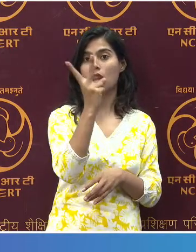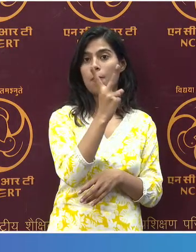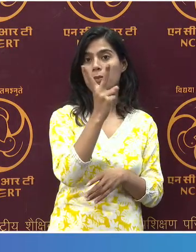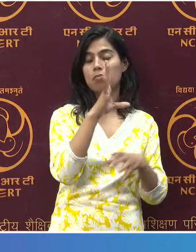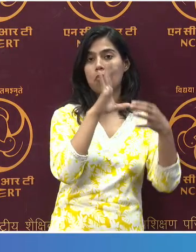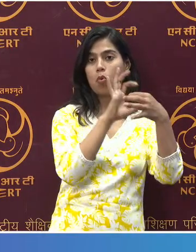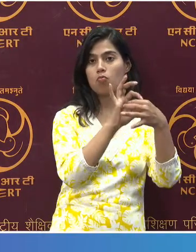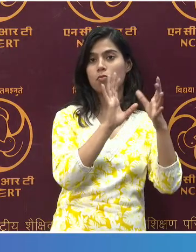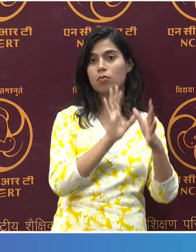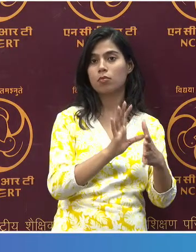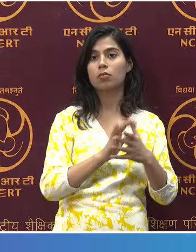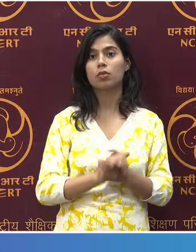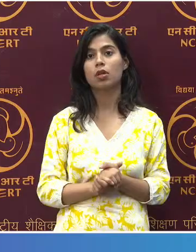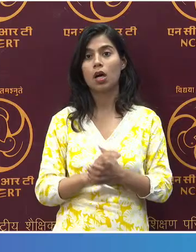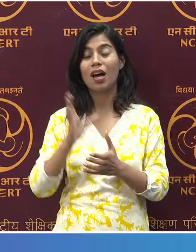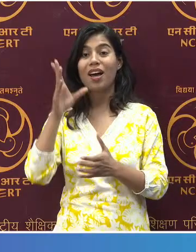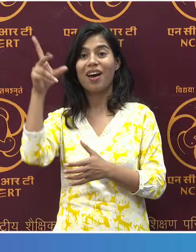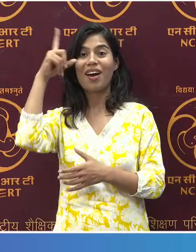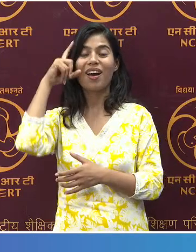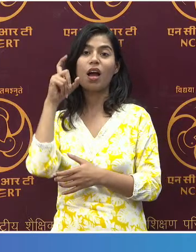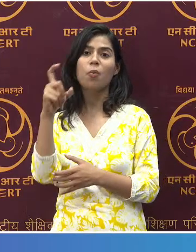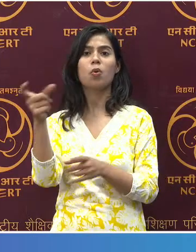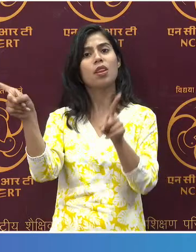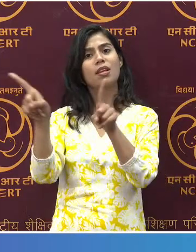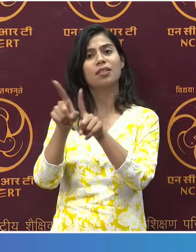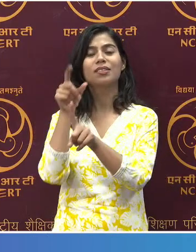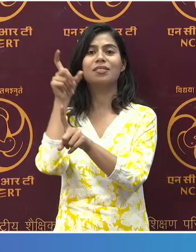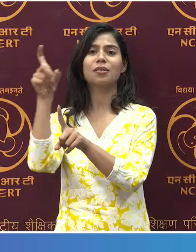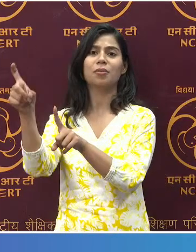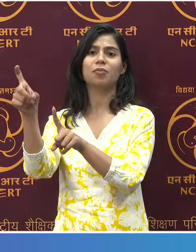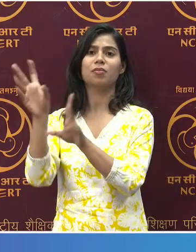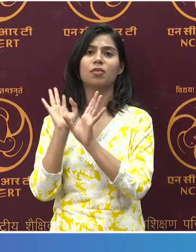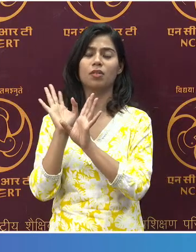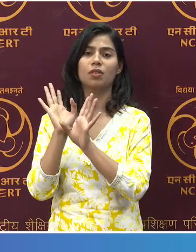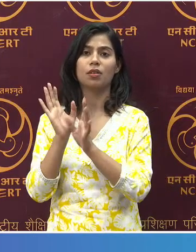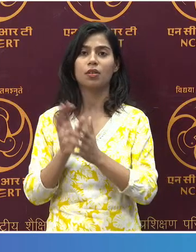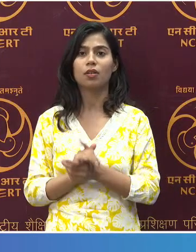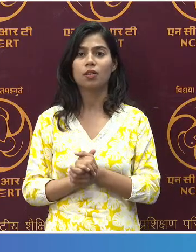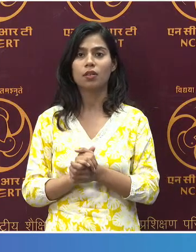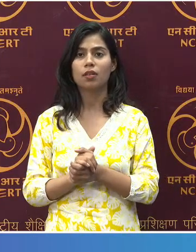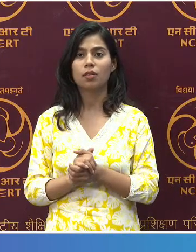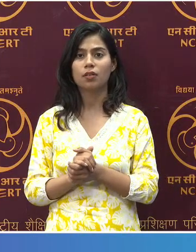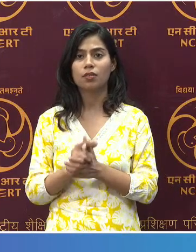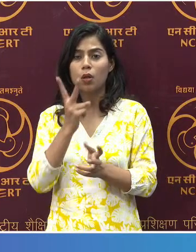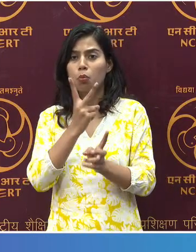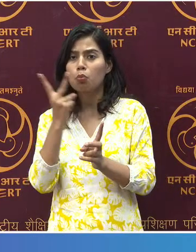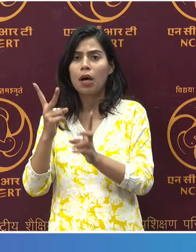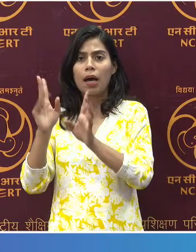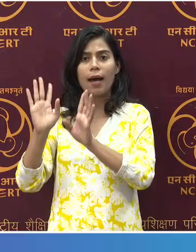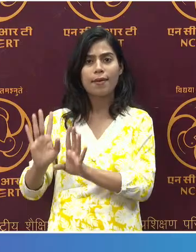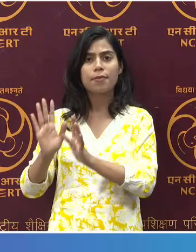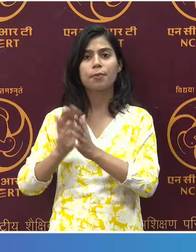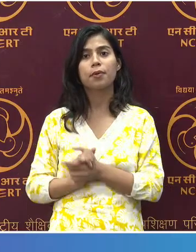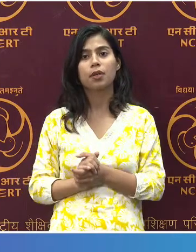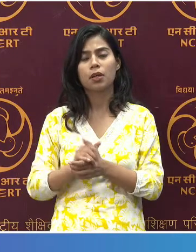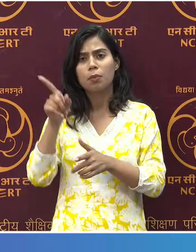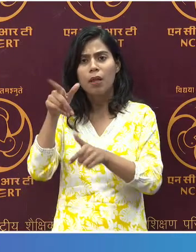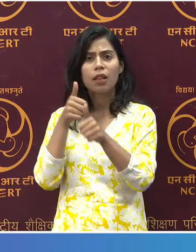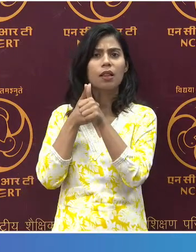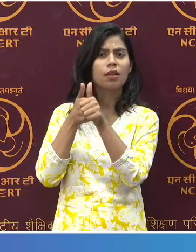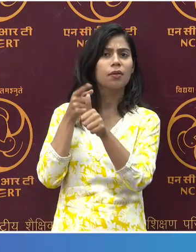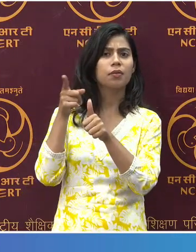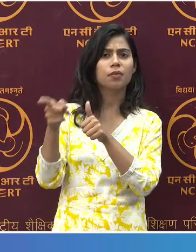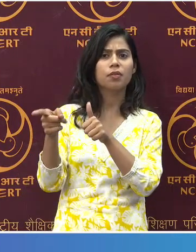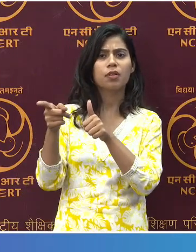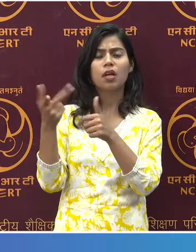alkenes, carbon forms the same side, means from the same side the addition of two hydrogens will be there, and by this way the